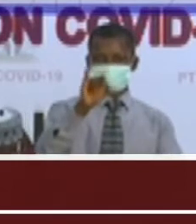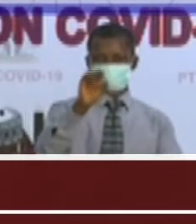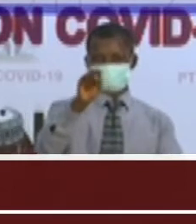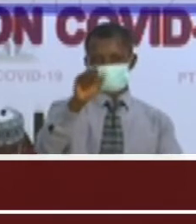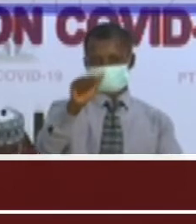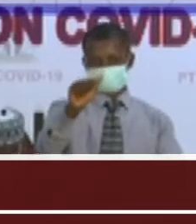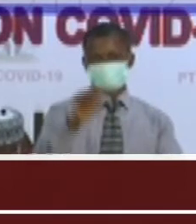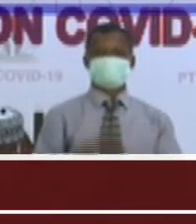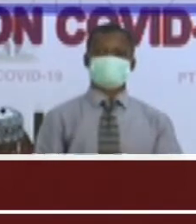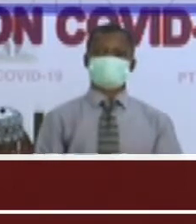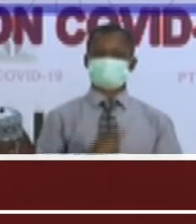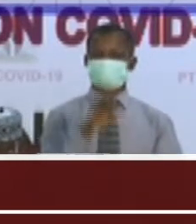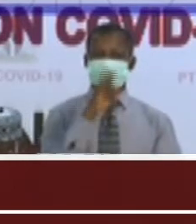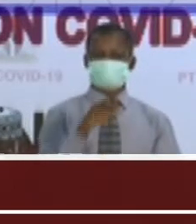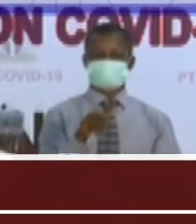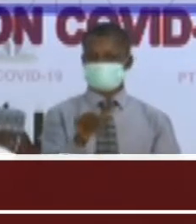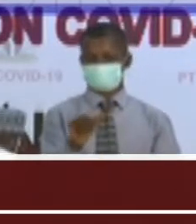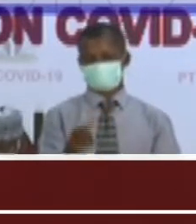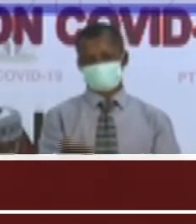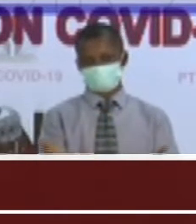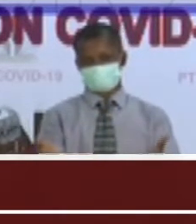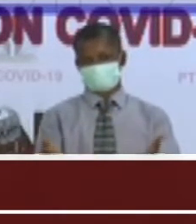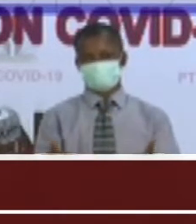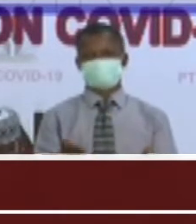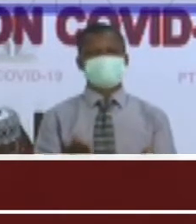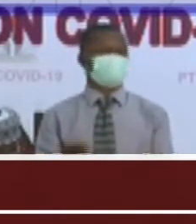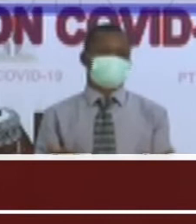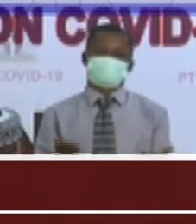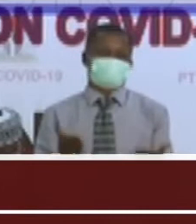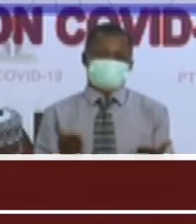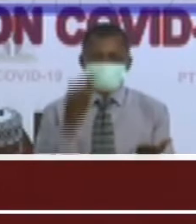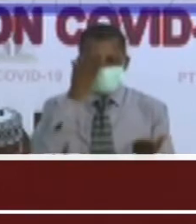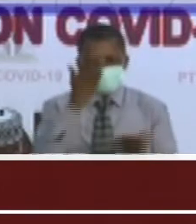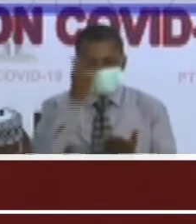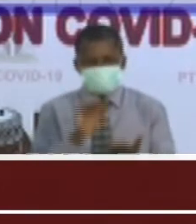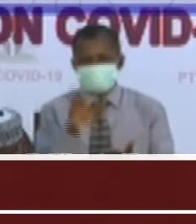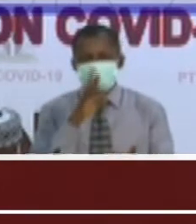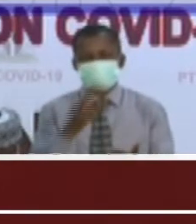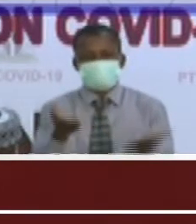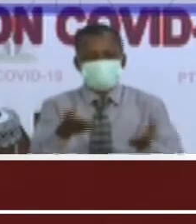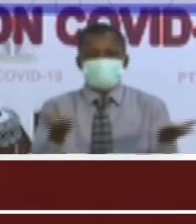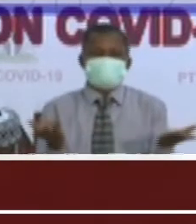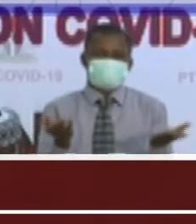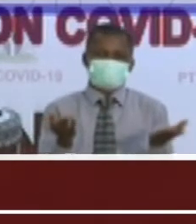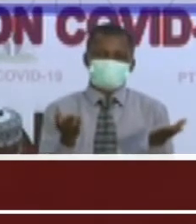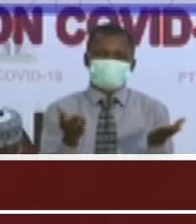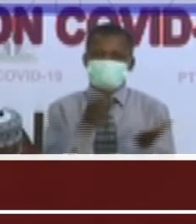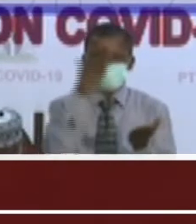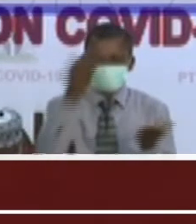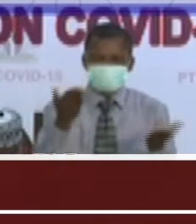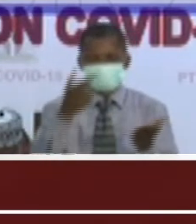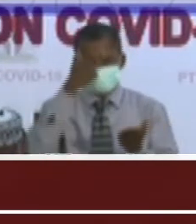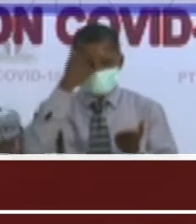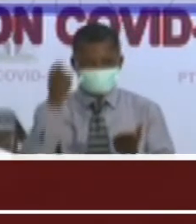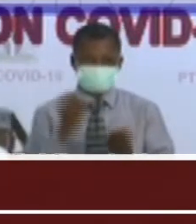And I know I need to tell you why they are here. They are still here, not because they've not completed their job, but because there is a restriction